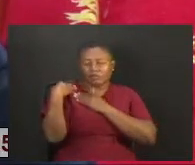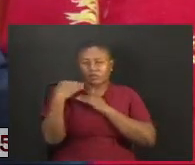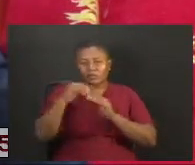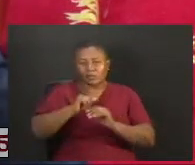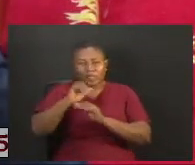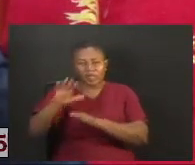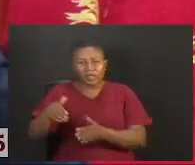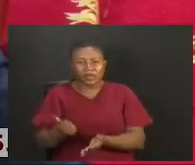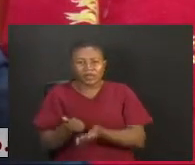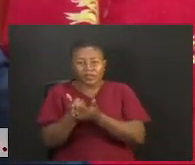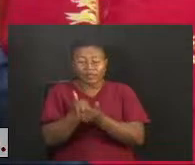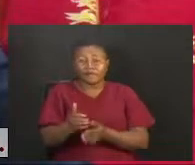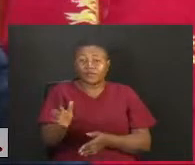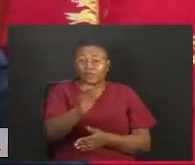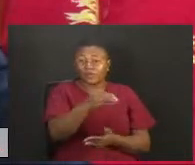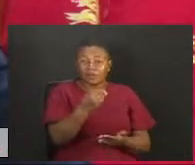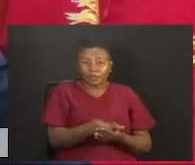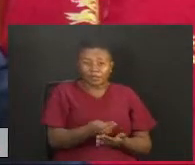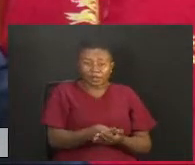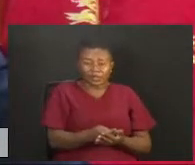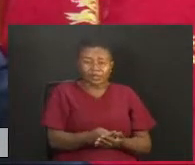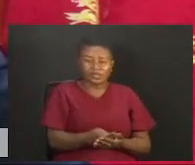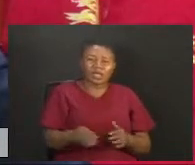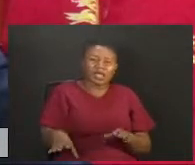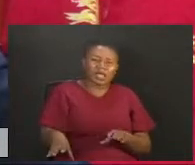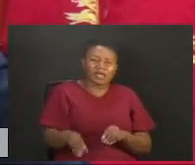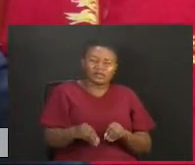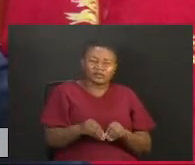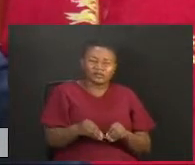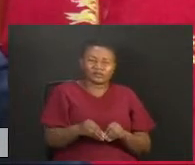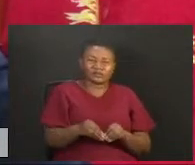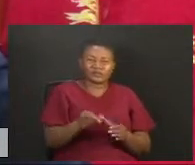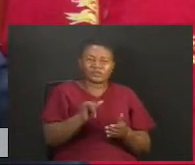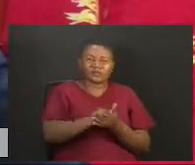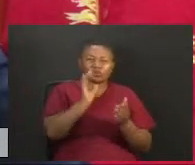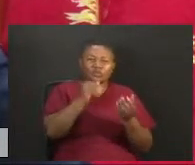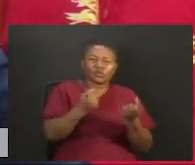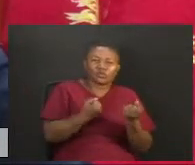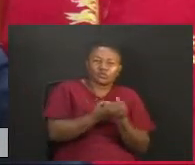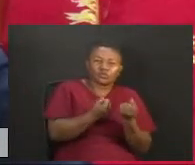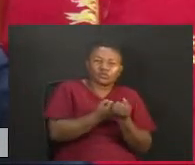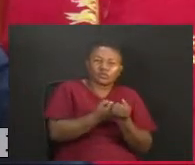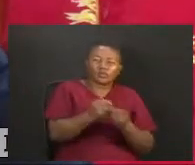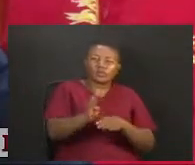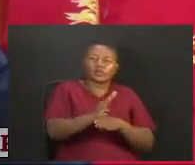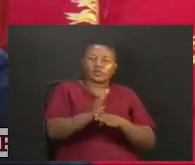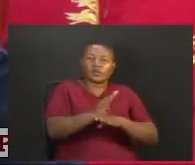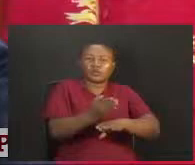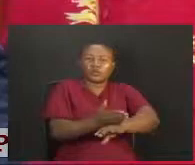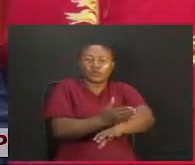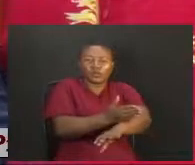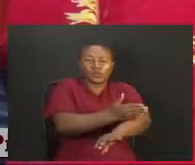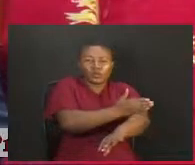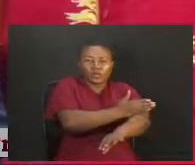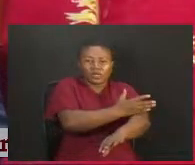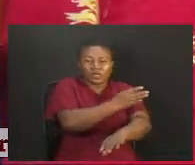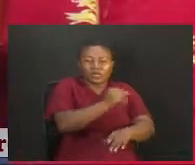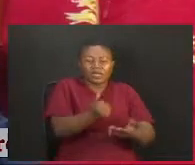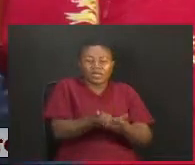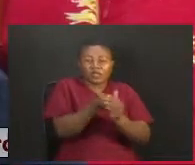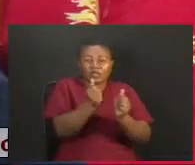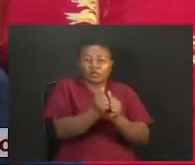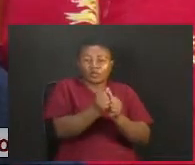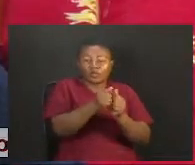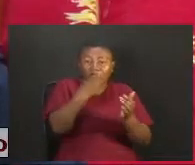disposable incomes. In addition, it will support business growth and improve tax compliance.